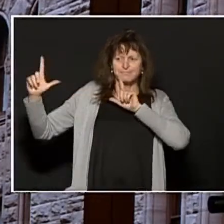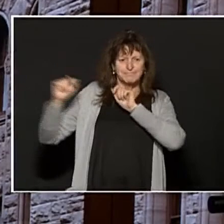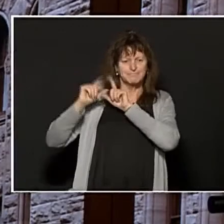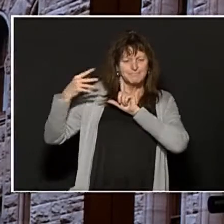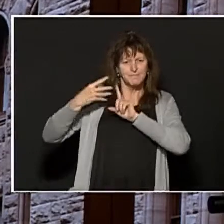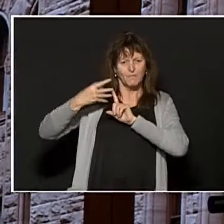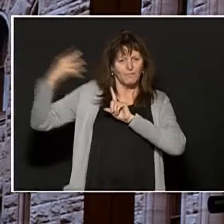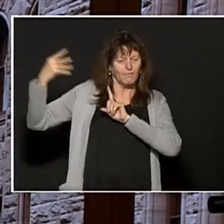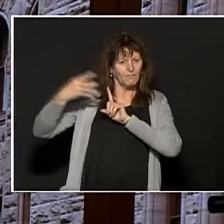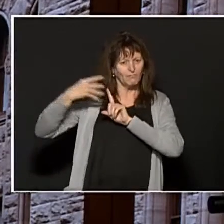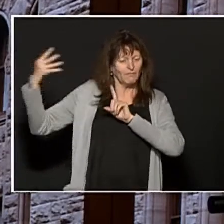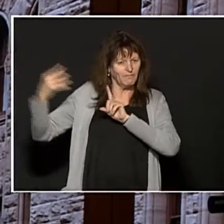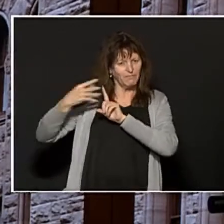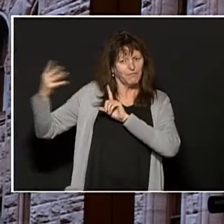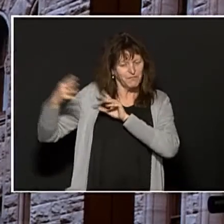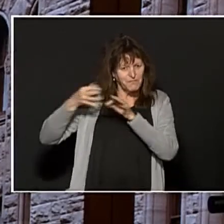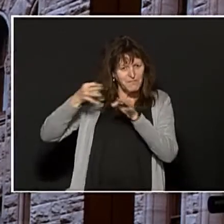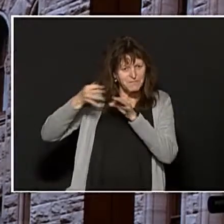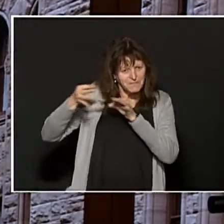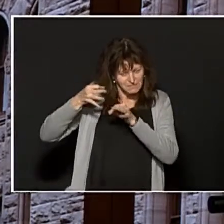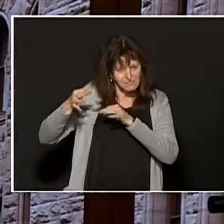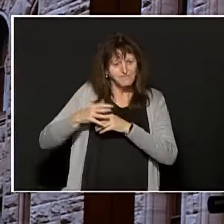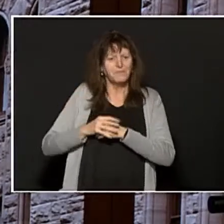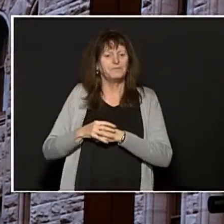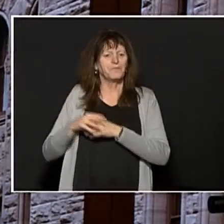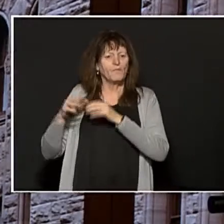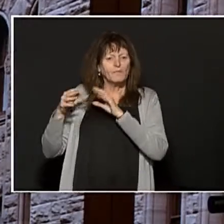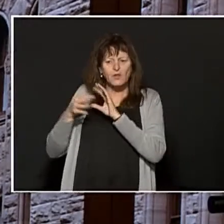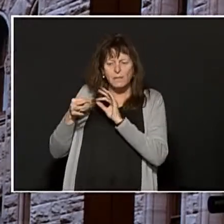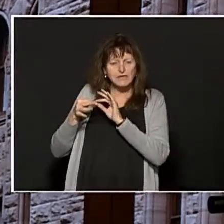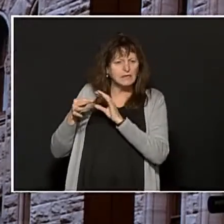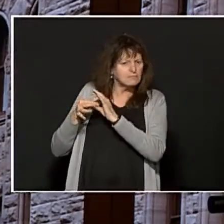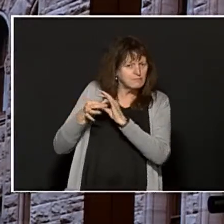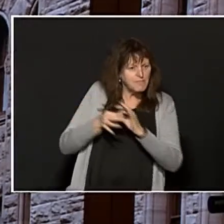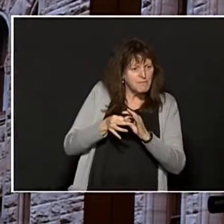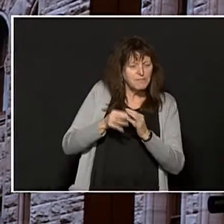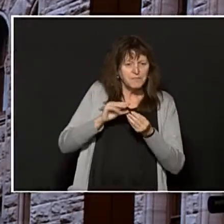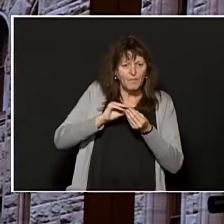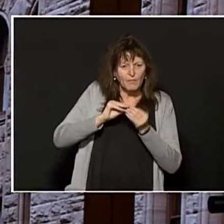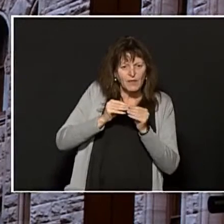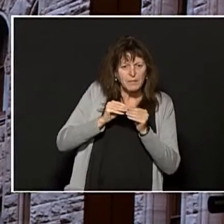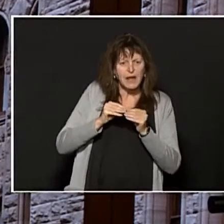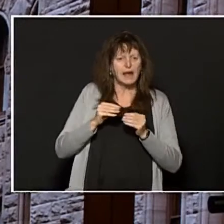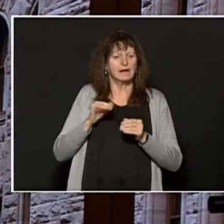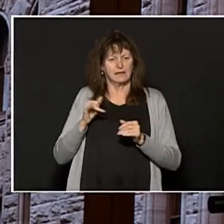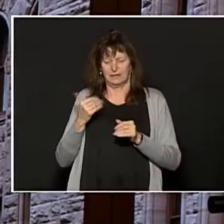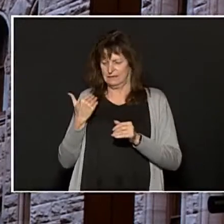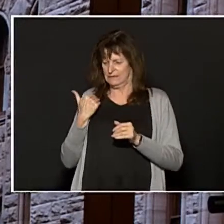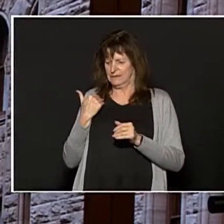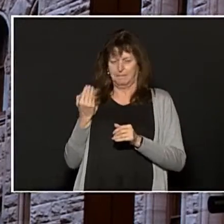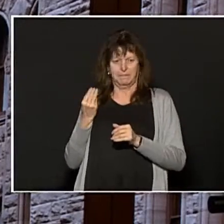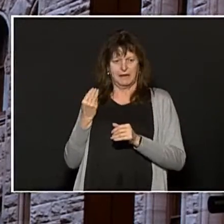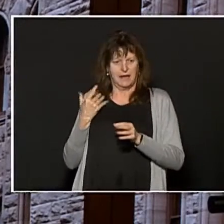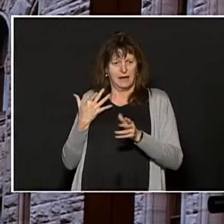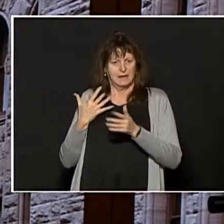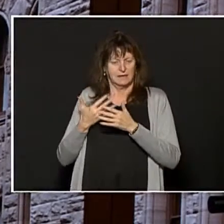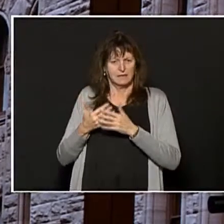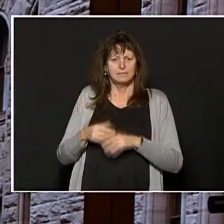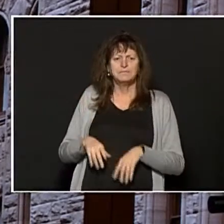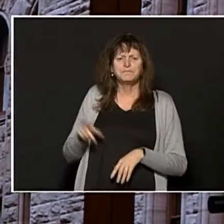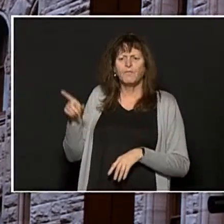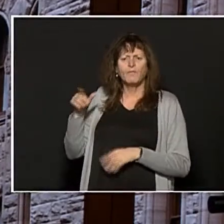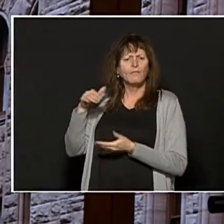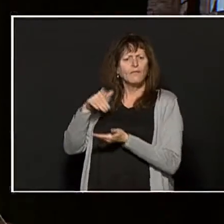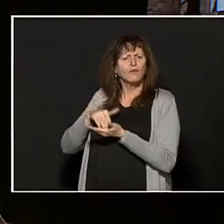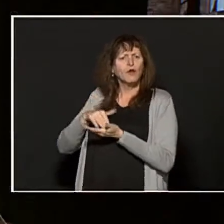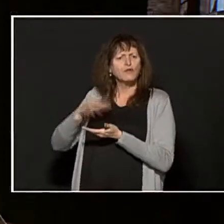on our numbers that we've seen since our briefing on Monday, and on the with Dr. Brown's modeling as well. So